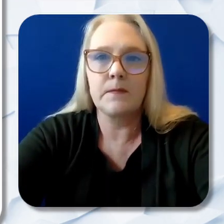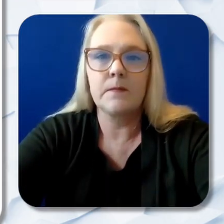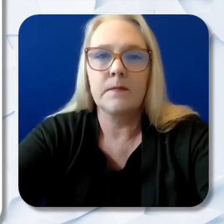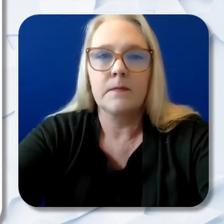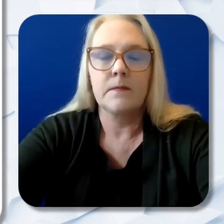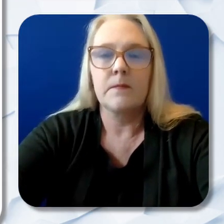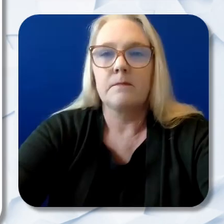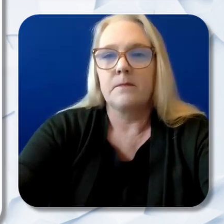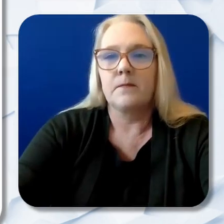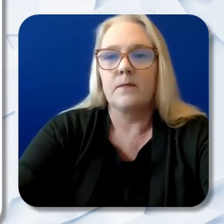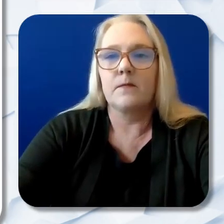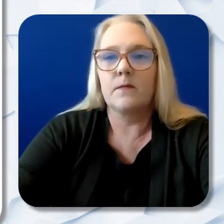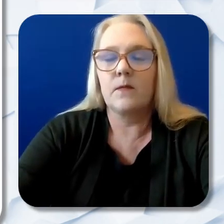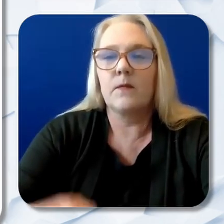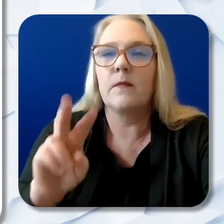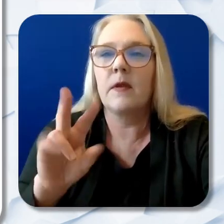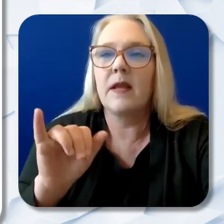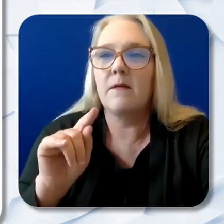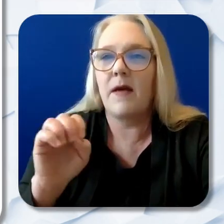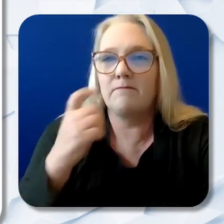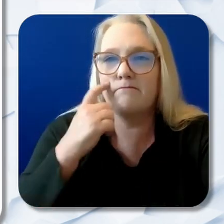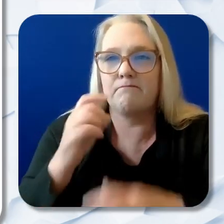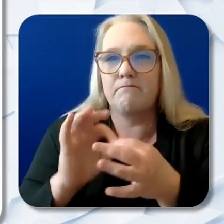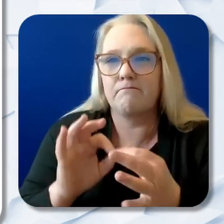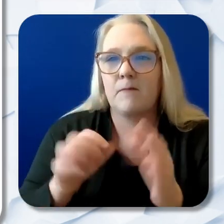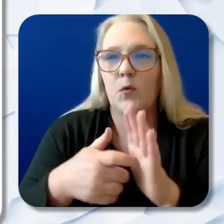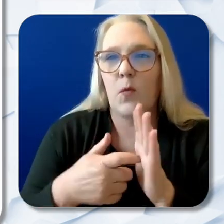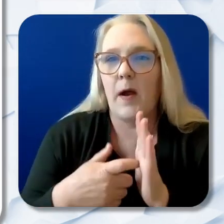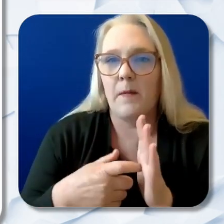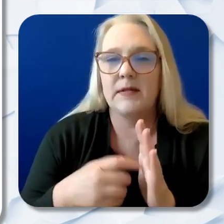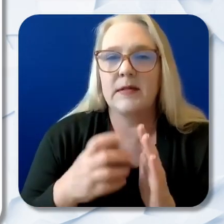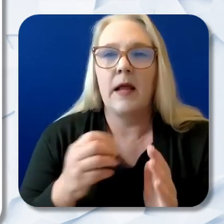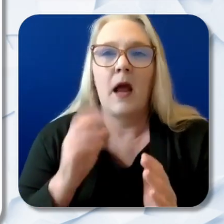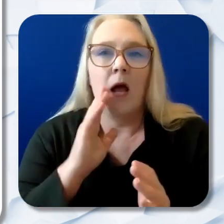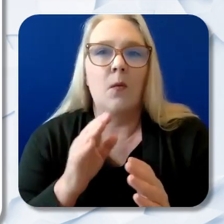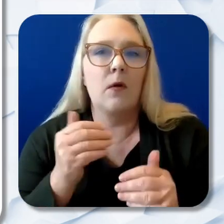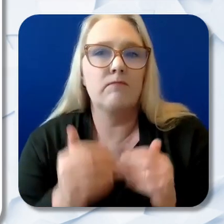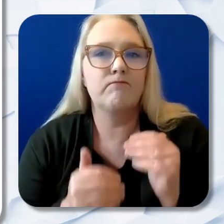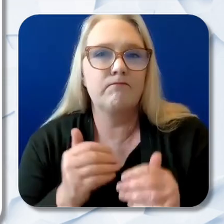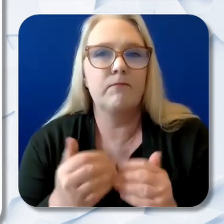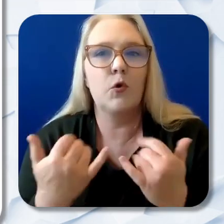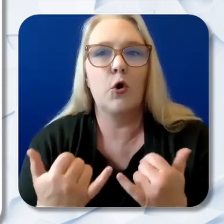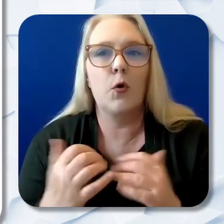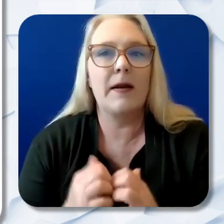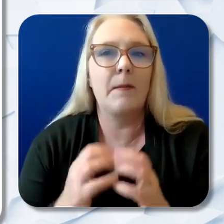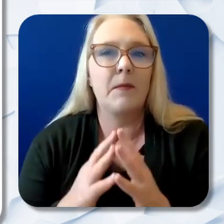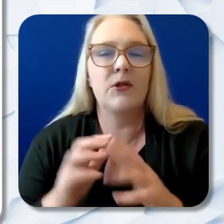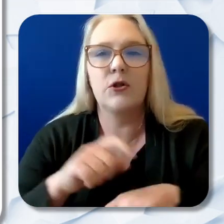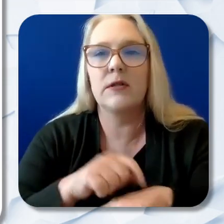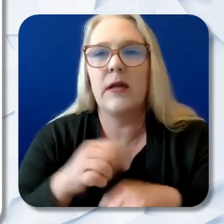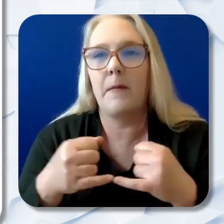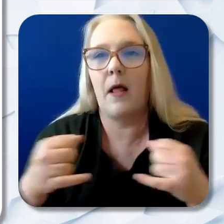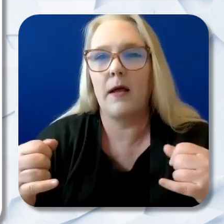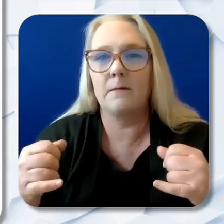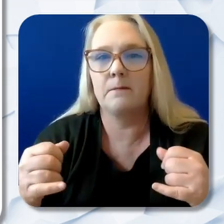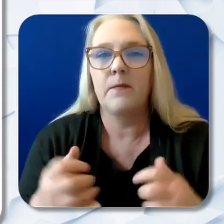Earlier in the presentation, Yvette reviewed the CLAS implementation requirements, and I'm going to walk you through the current implementation timeline.